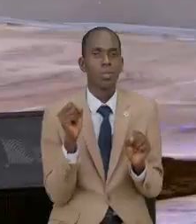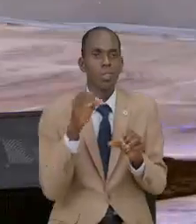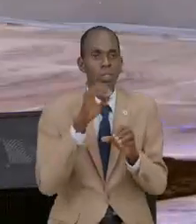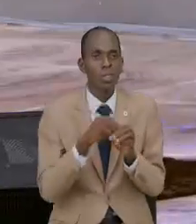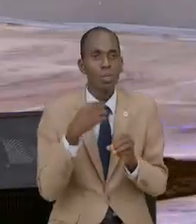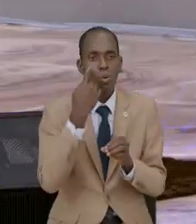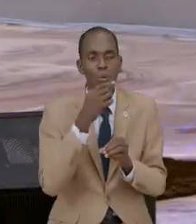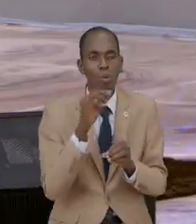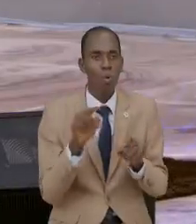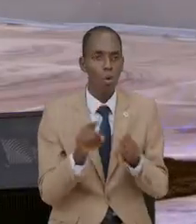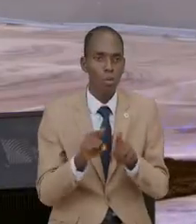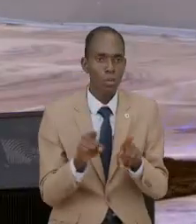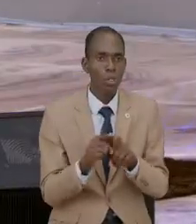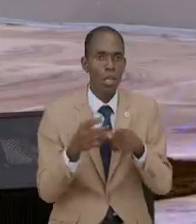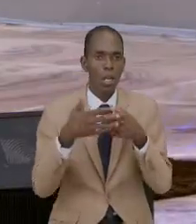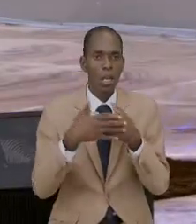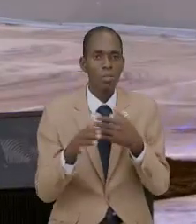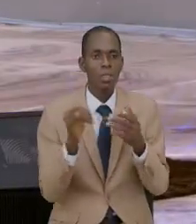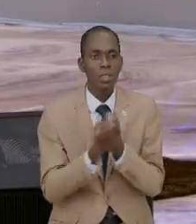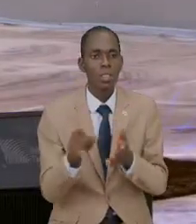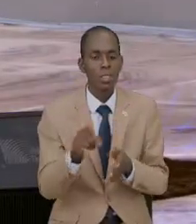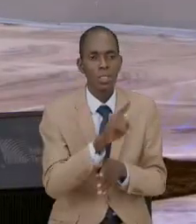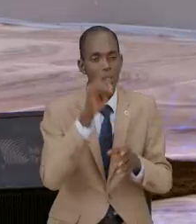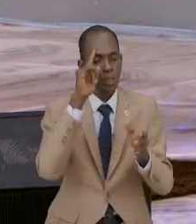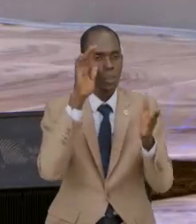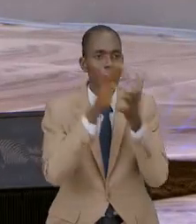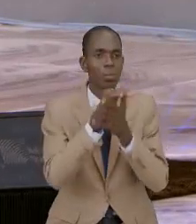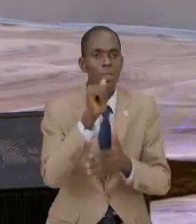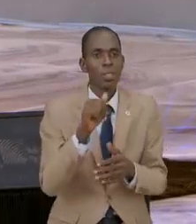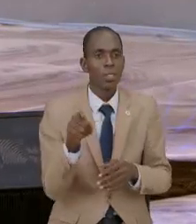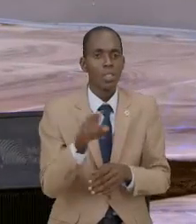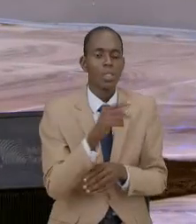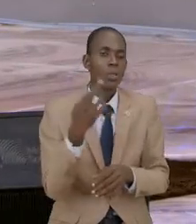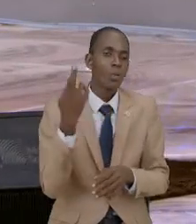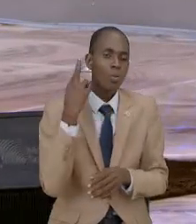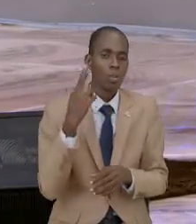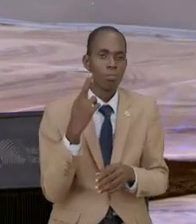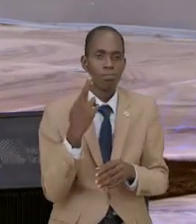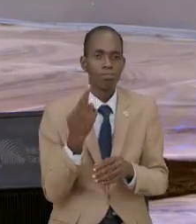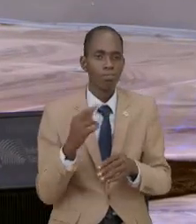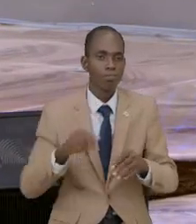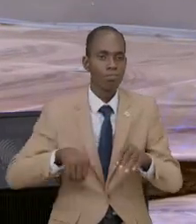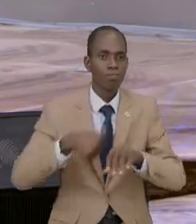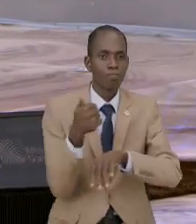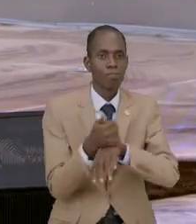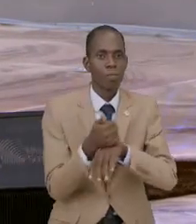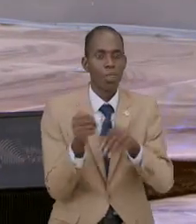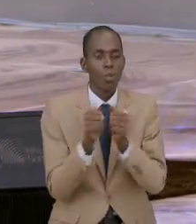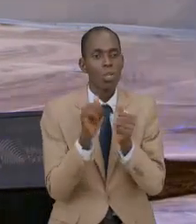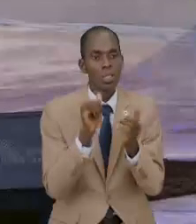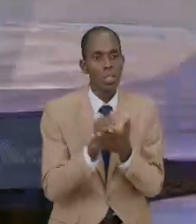whom also, after that ye believed, ye were sealed with that